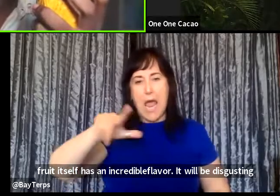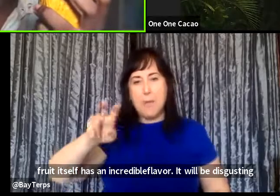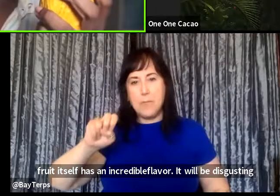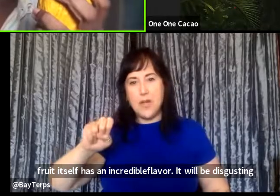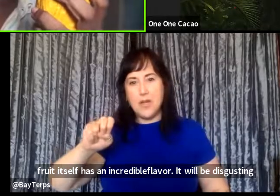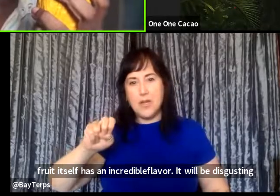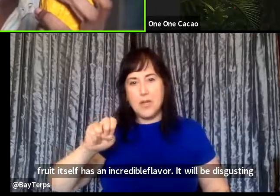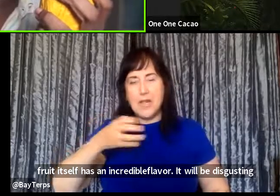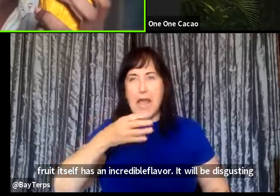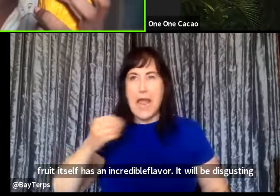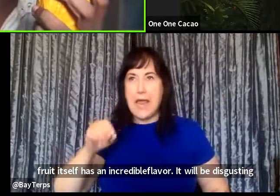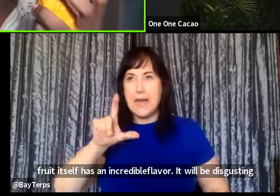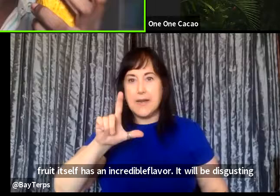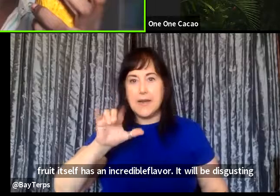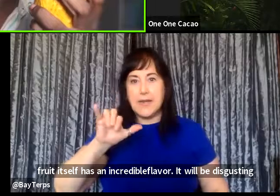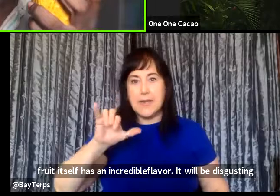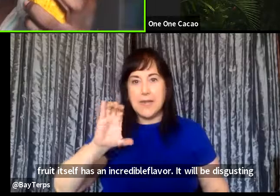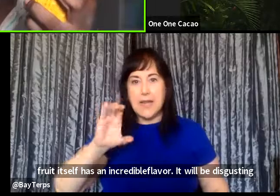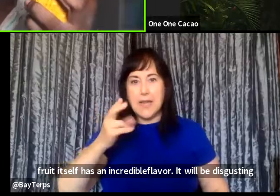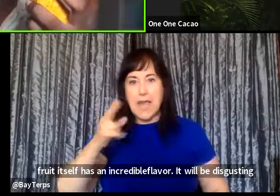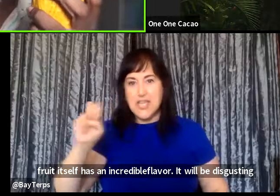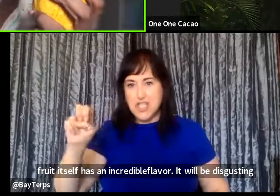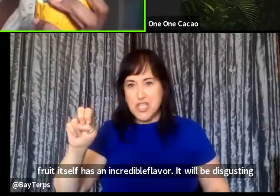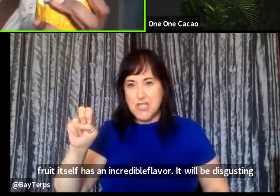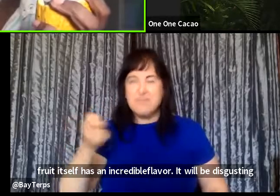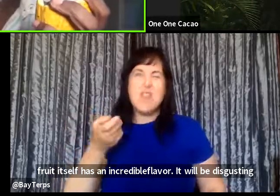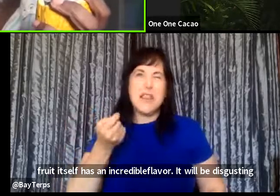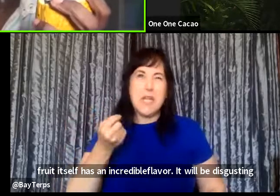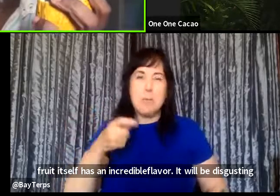lychee with a hint of banana